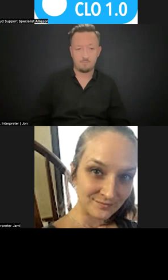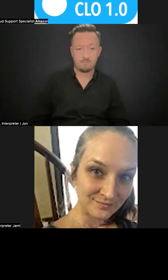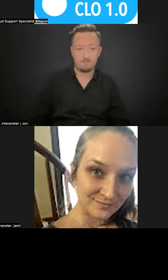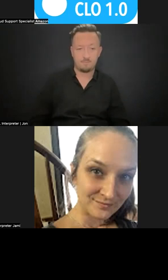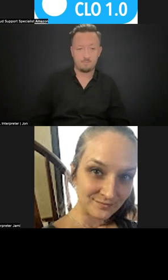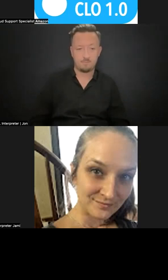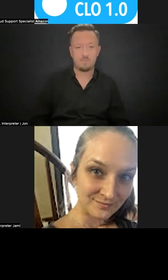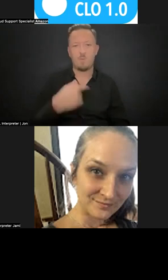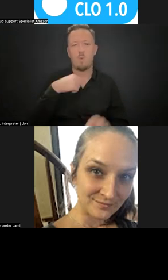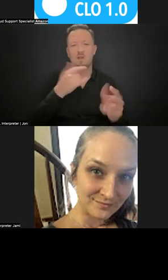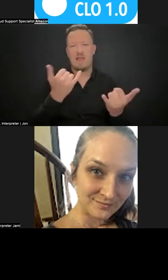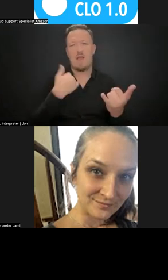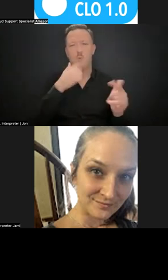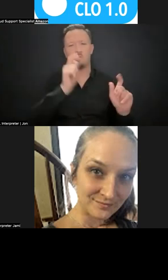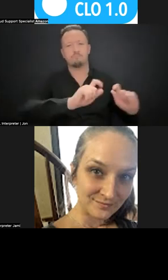video together.